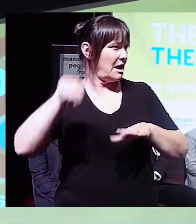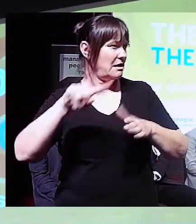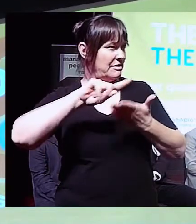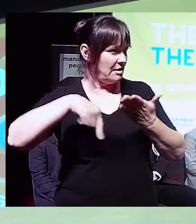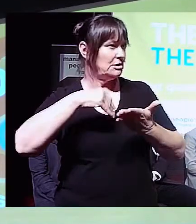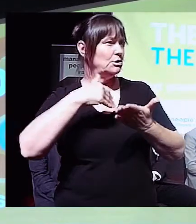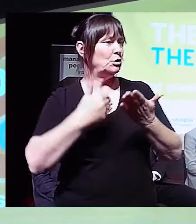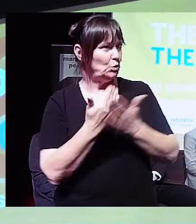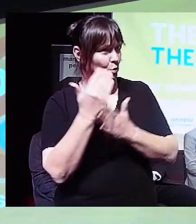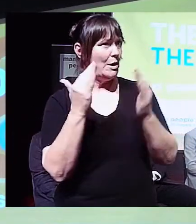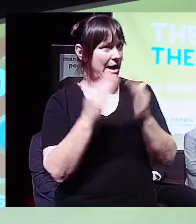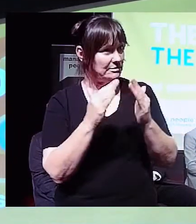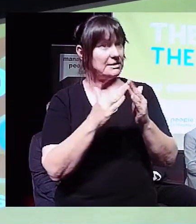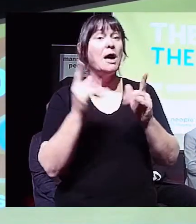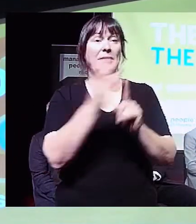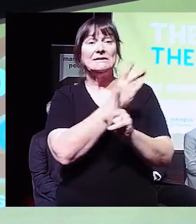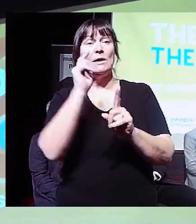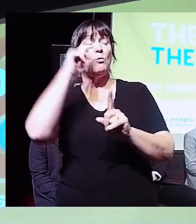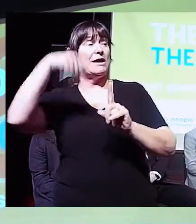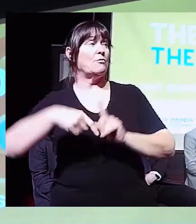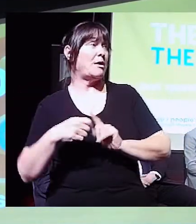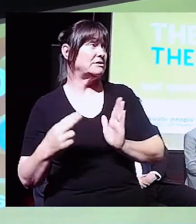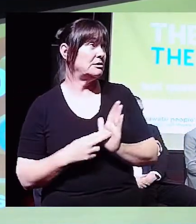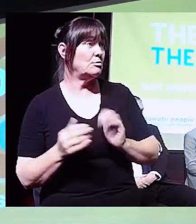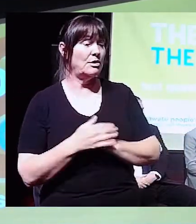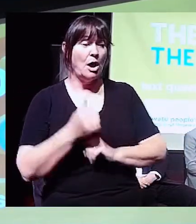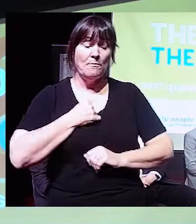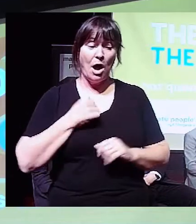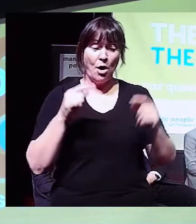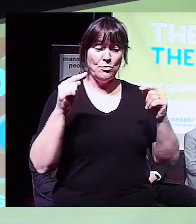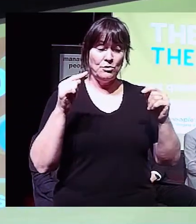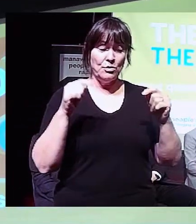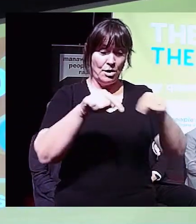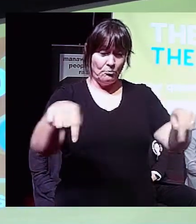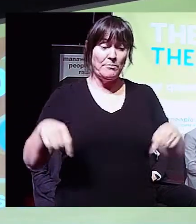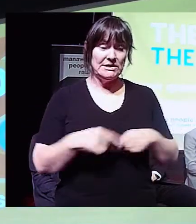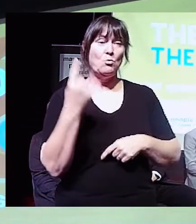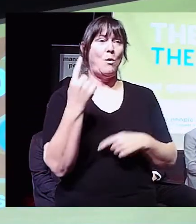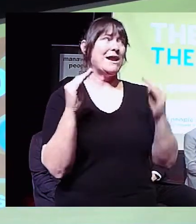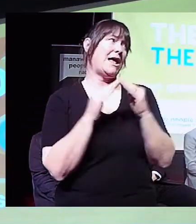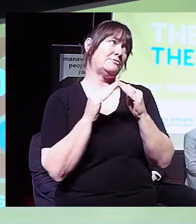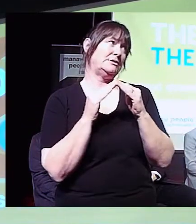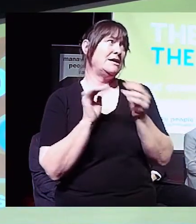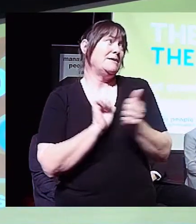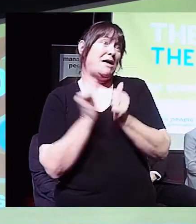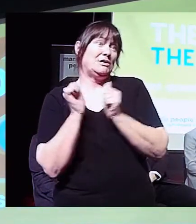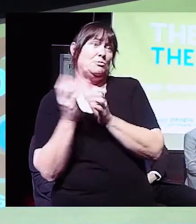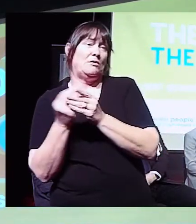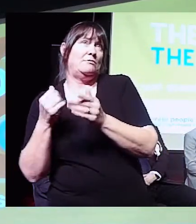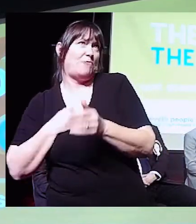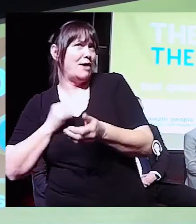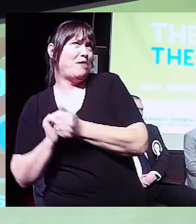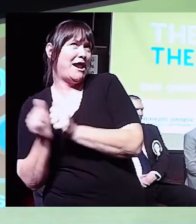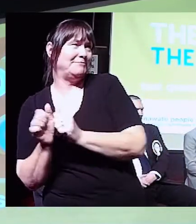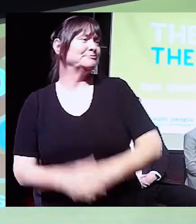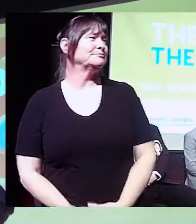here in Palmerston North, but our share of that. In terms of do I own property, one residential property in partnership with my partner.